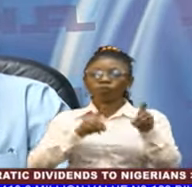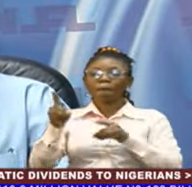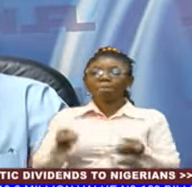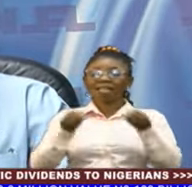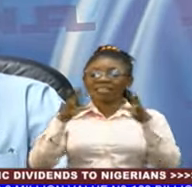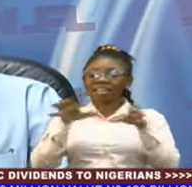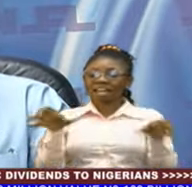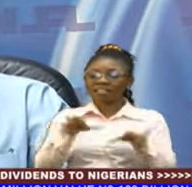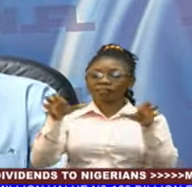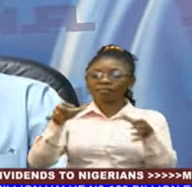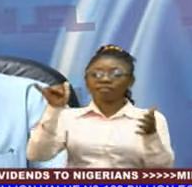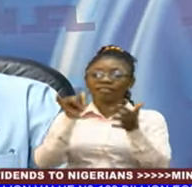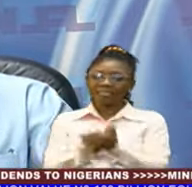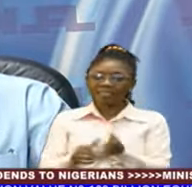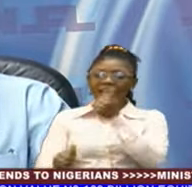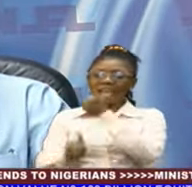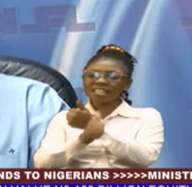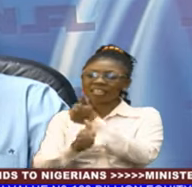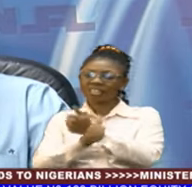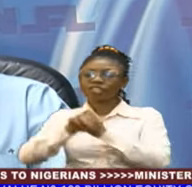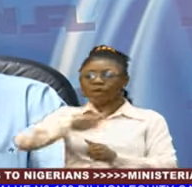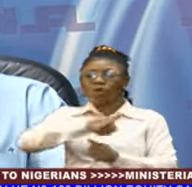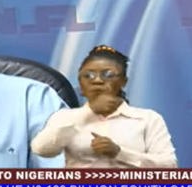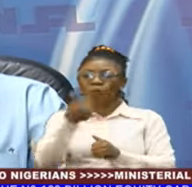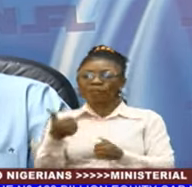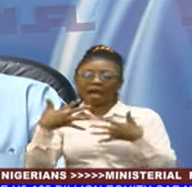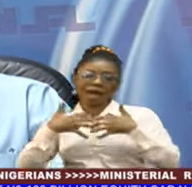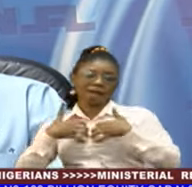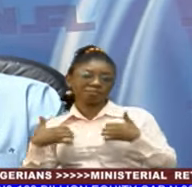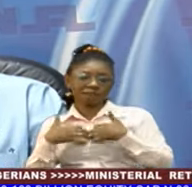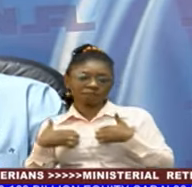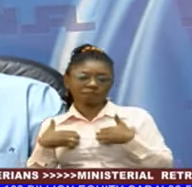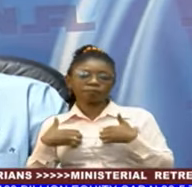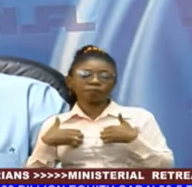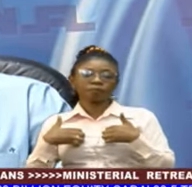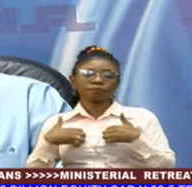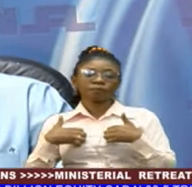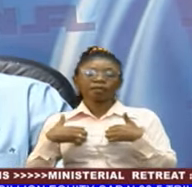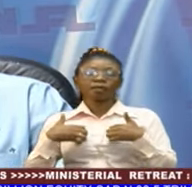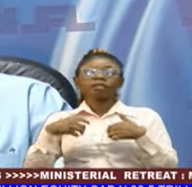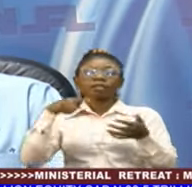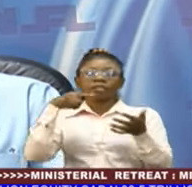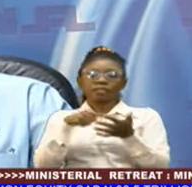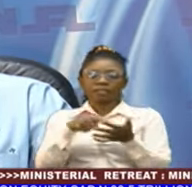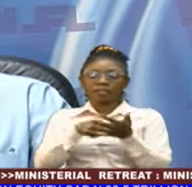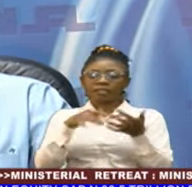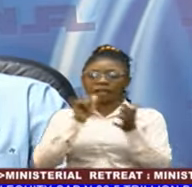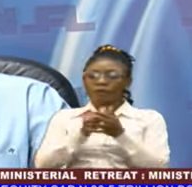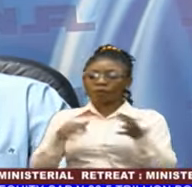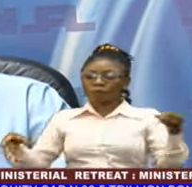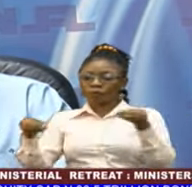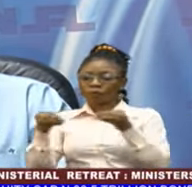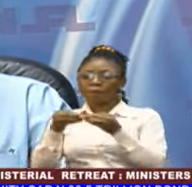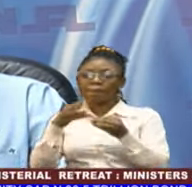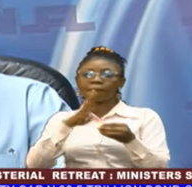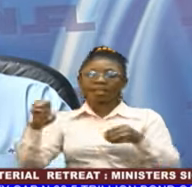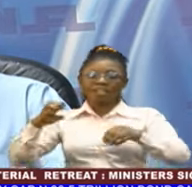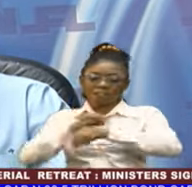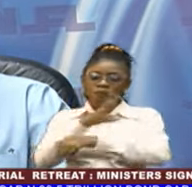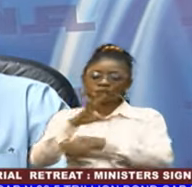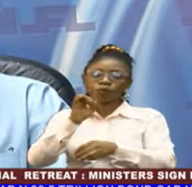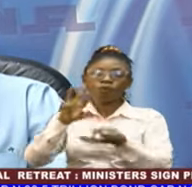that began to endanger other species. This, of course, have been compounded by the impact of climate